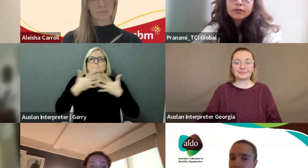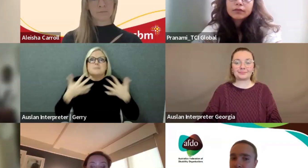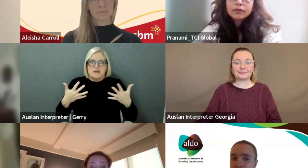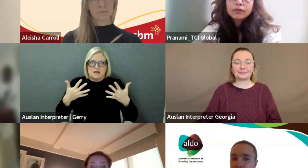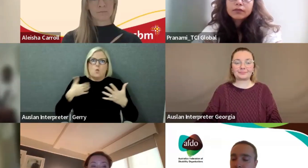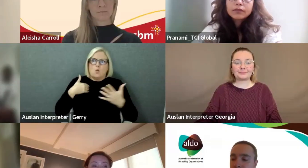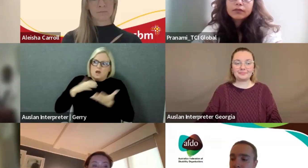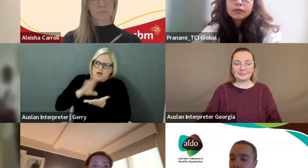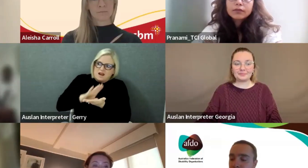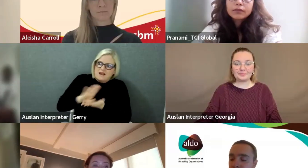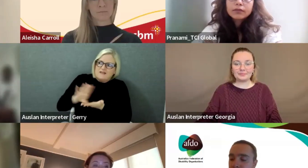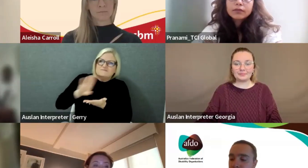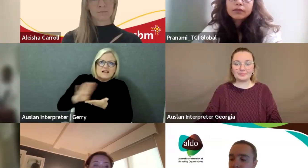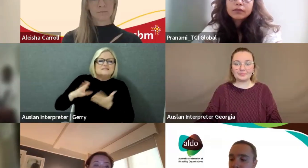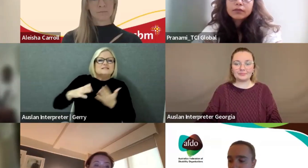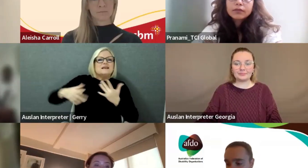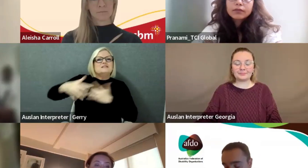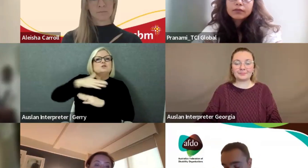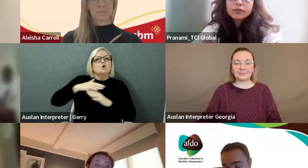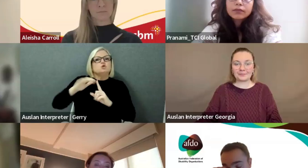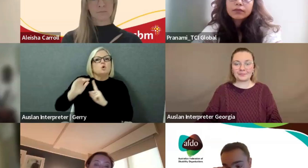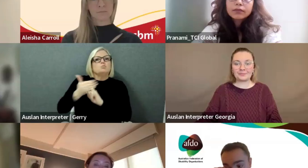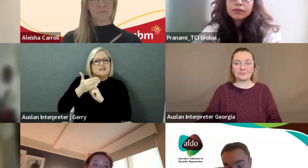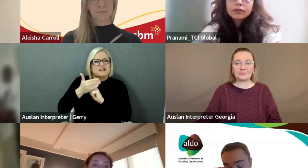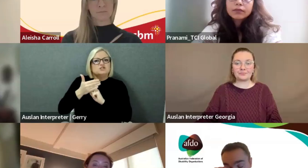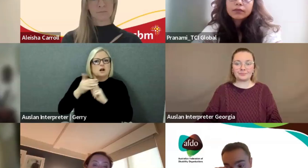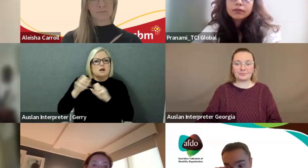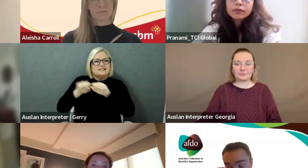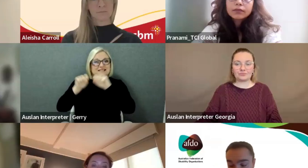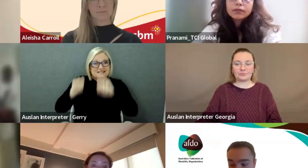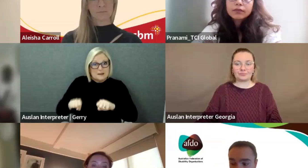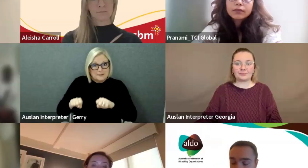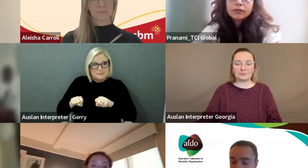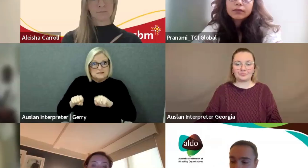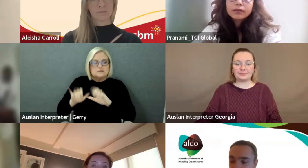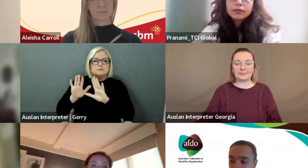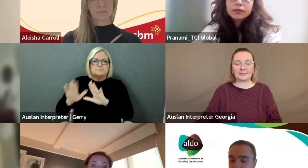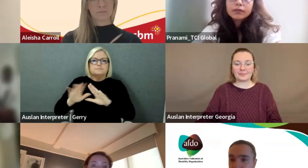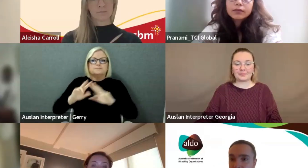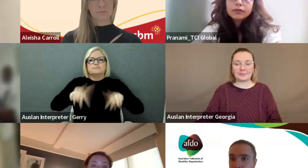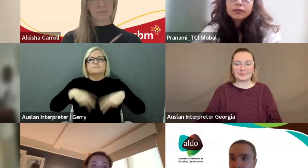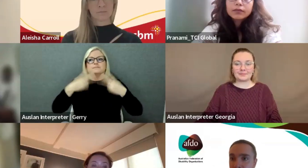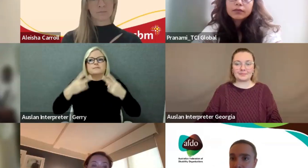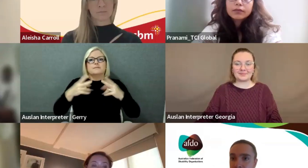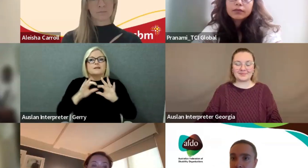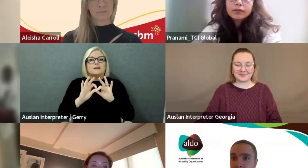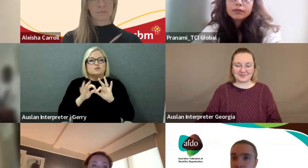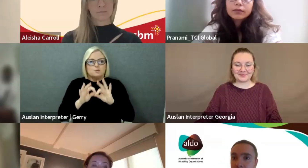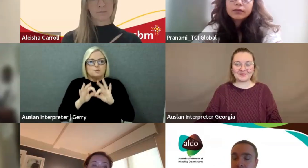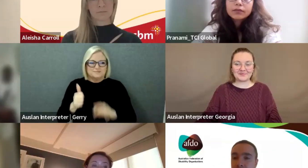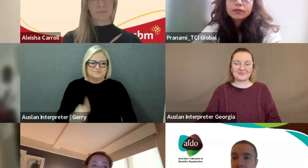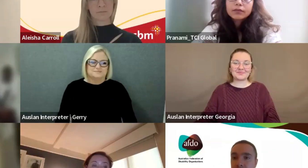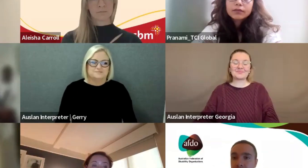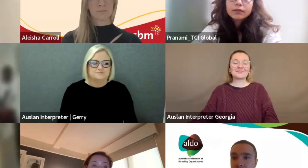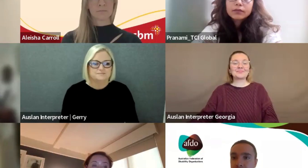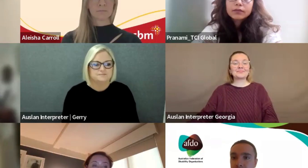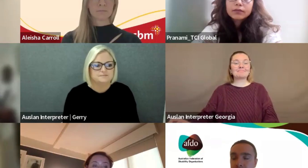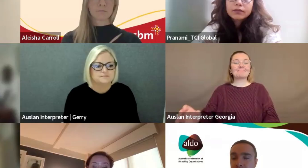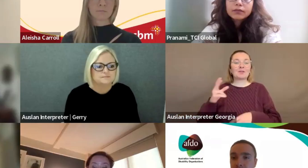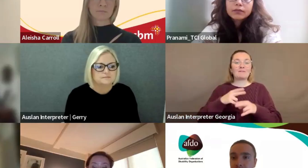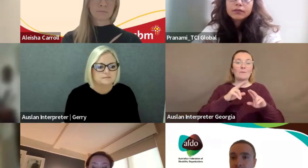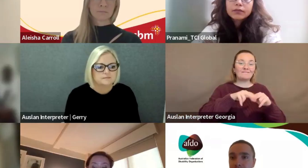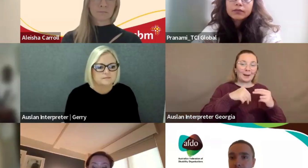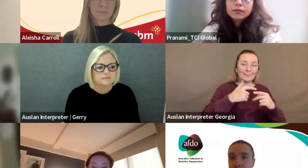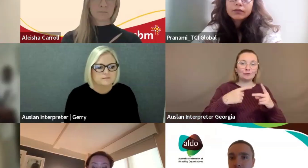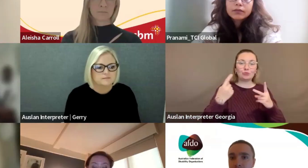investing in social protection systems in many countries in which we work, and particularly for families and